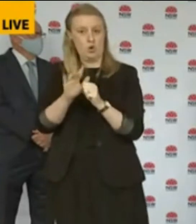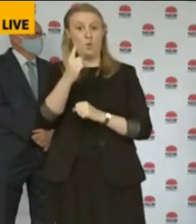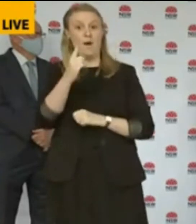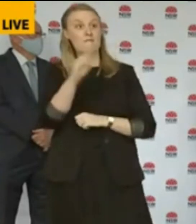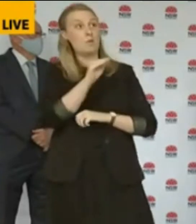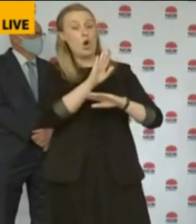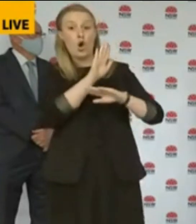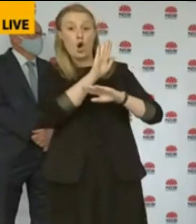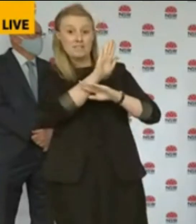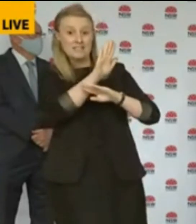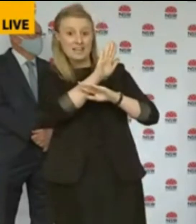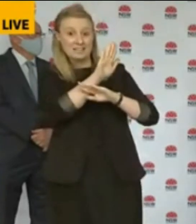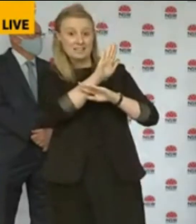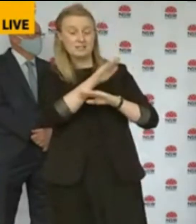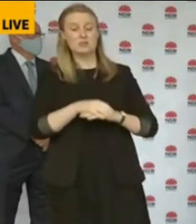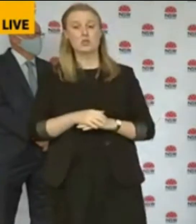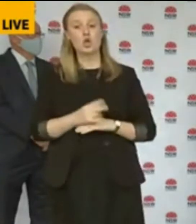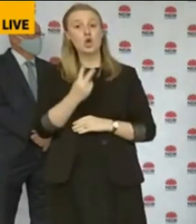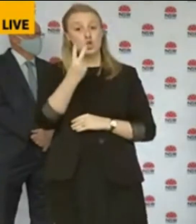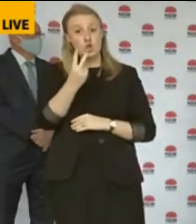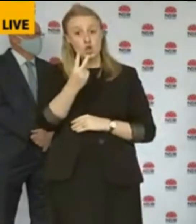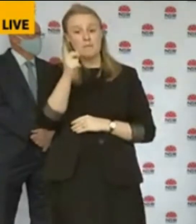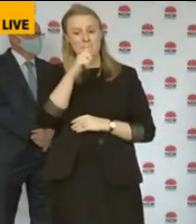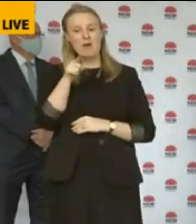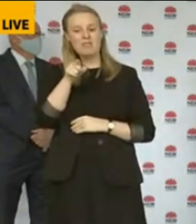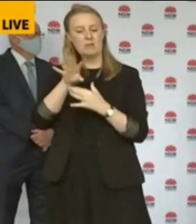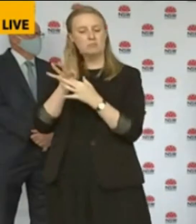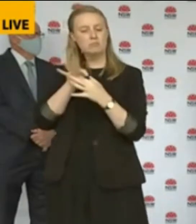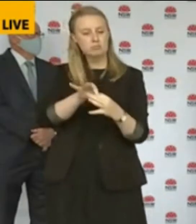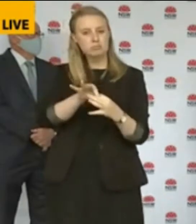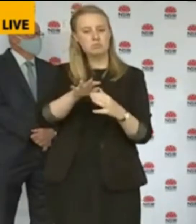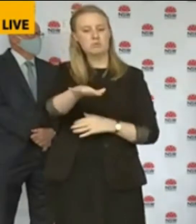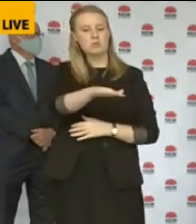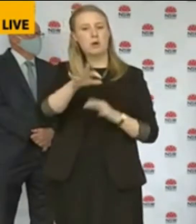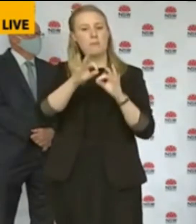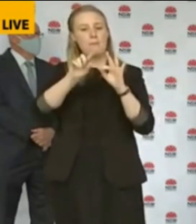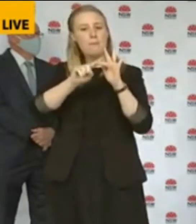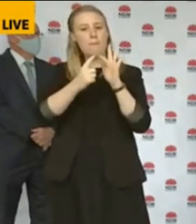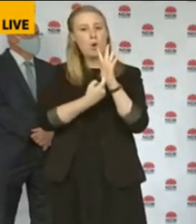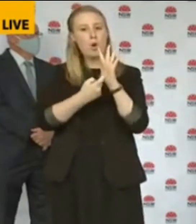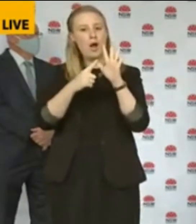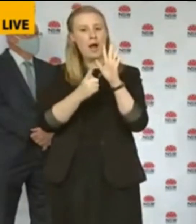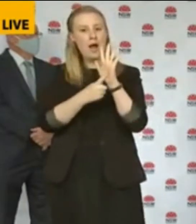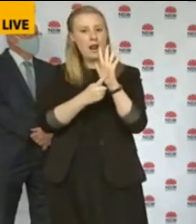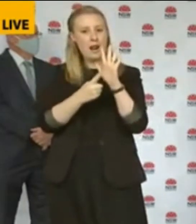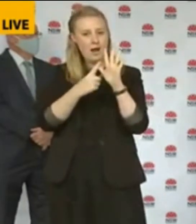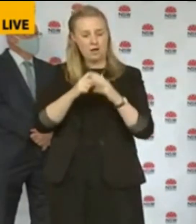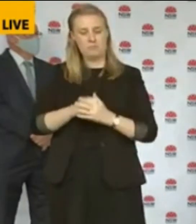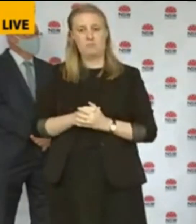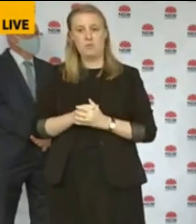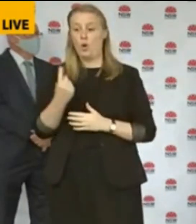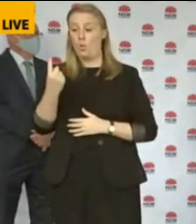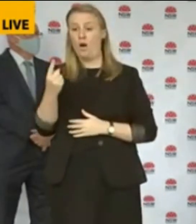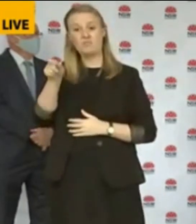case, 2 related to the Barilaro cluster, and 1 to a household contact